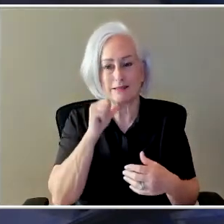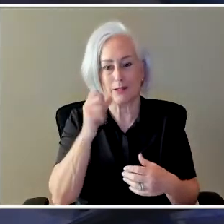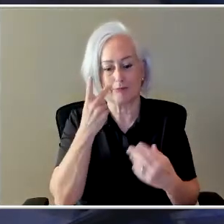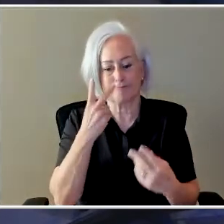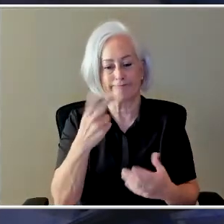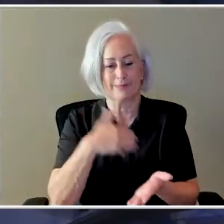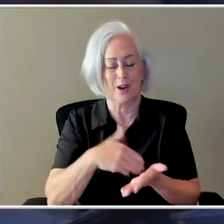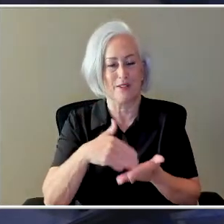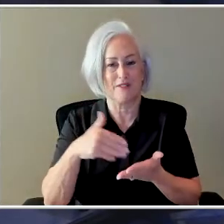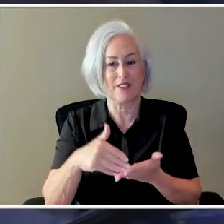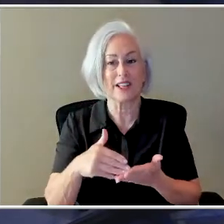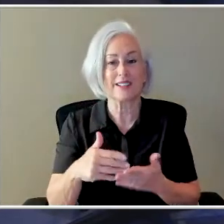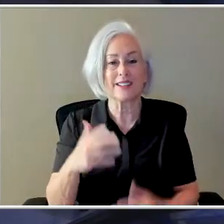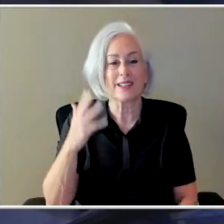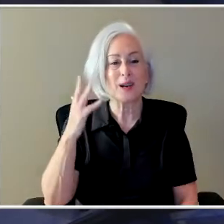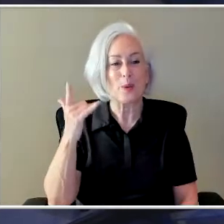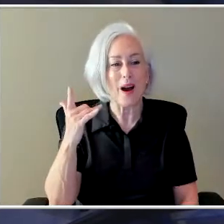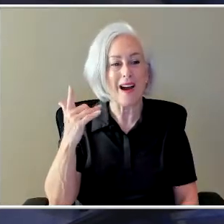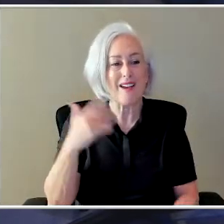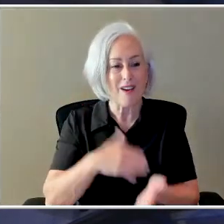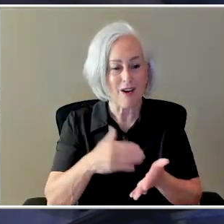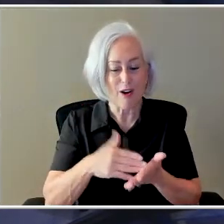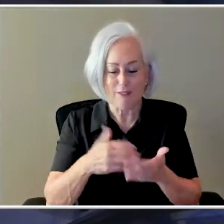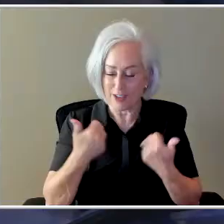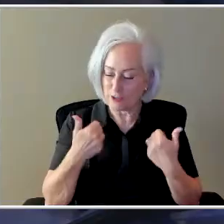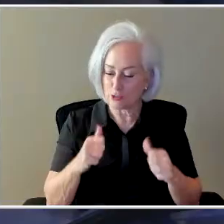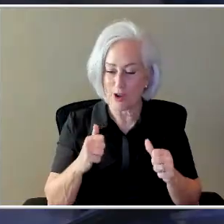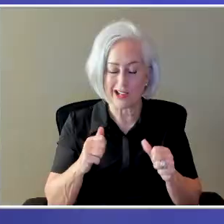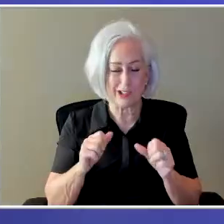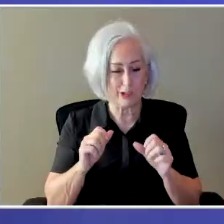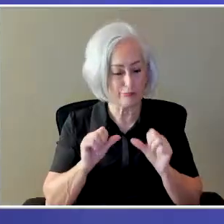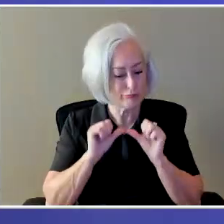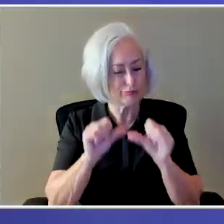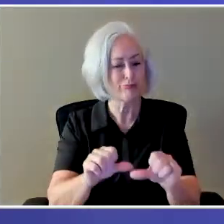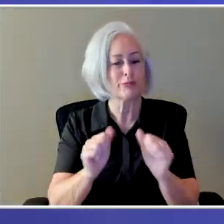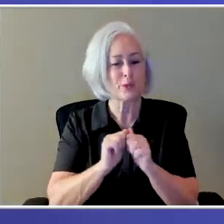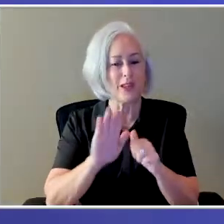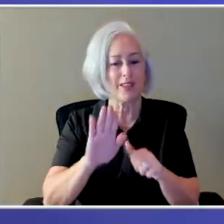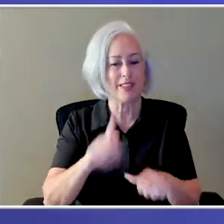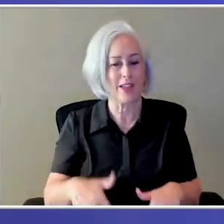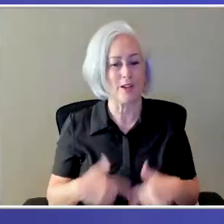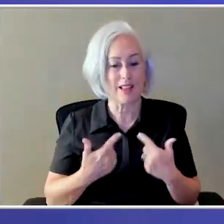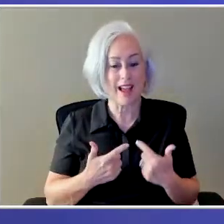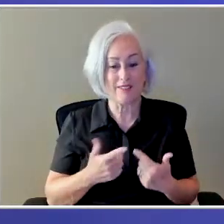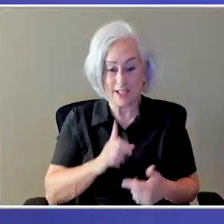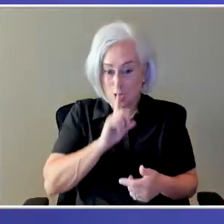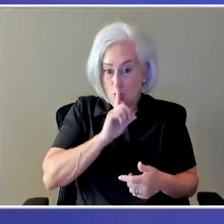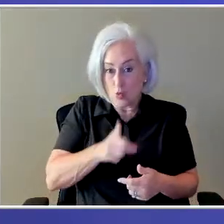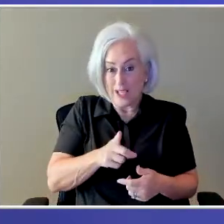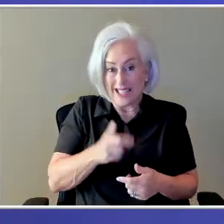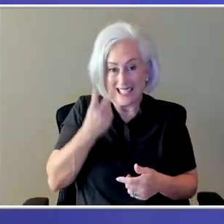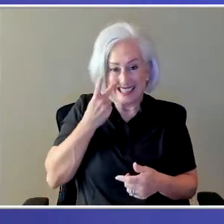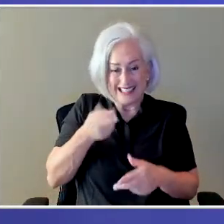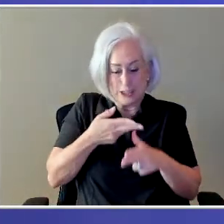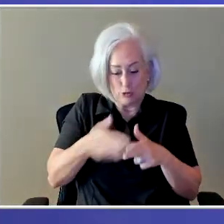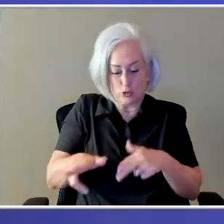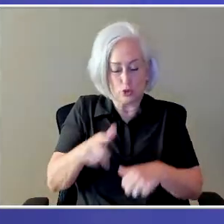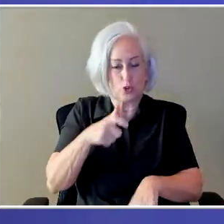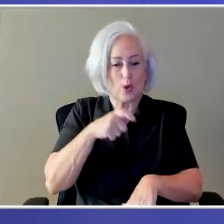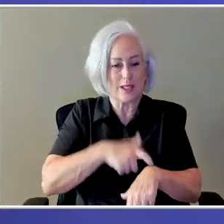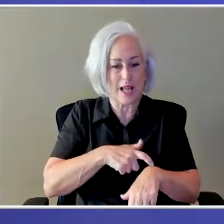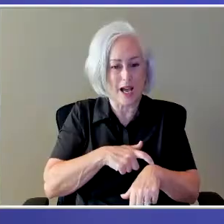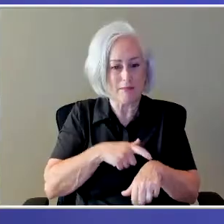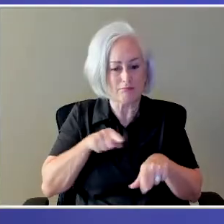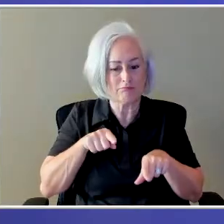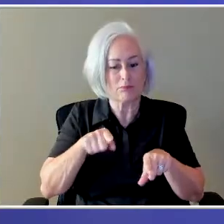off and running and trying to get back to life. Exactly. We only see them for a short amount of time while they're in the hospital. We see them for a very sick part